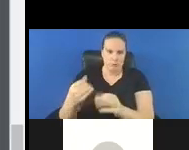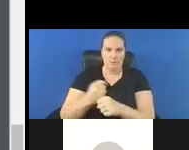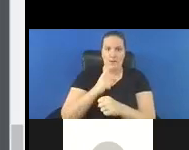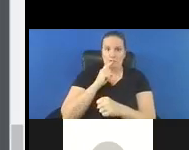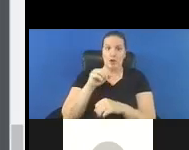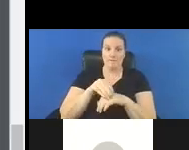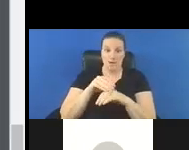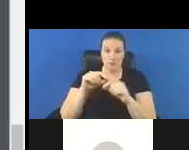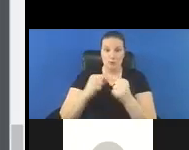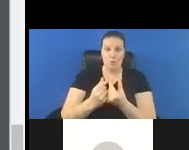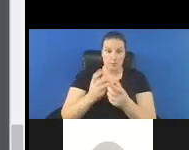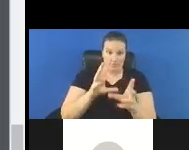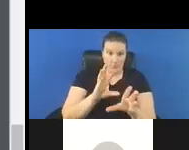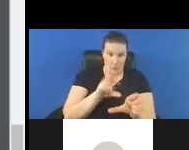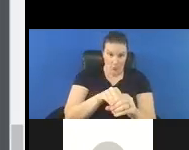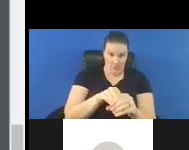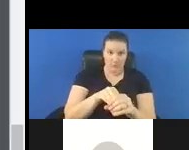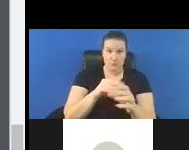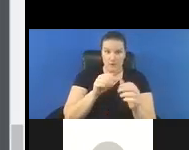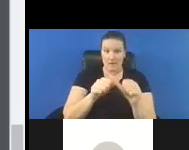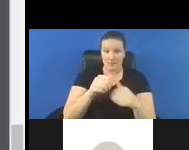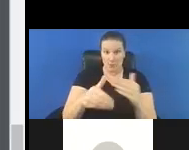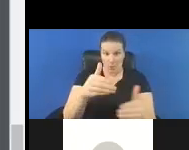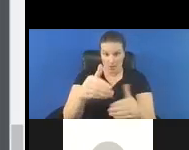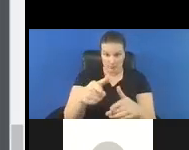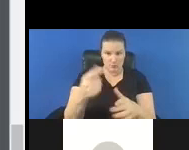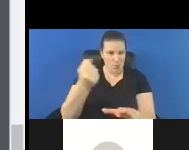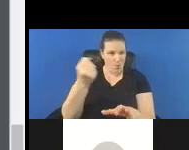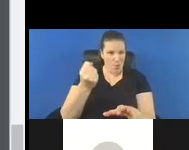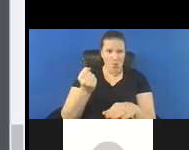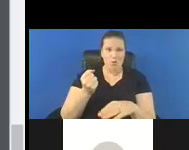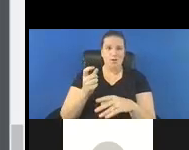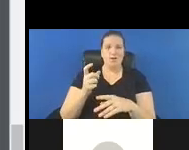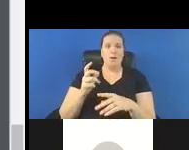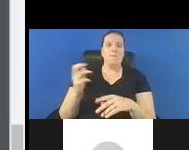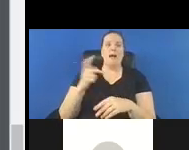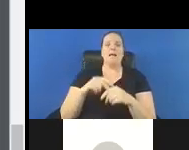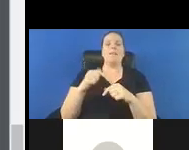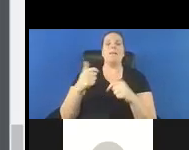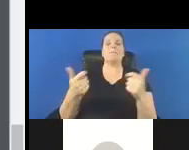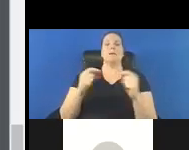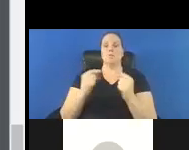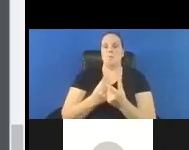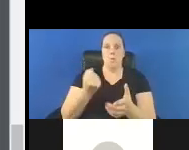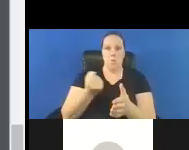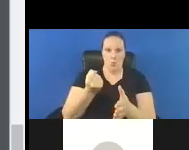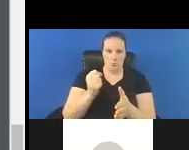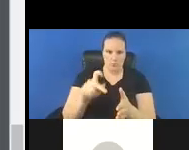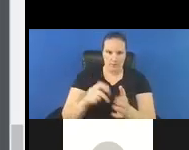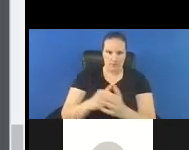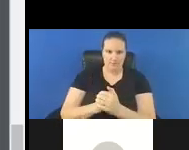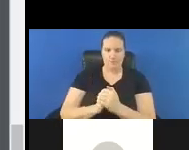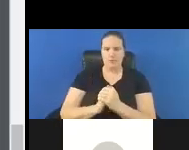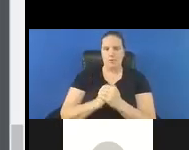advisory group weighs in so that they can keep this going. So we'll get you at back when we're in the big group. Okay, I'm going to move on